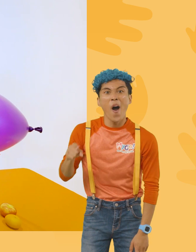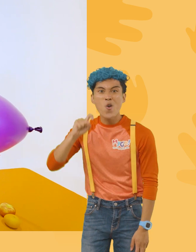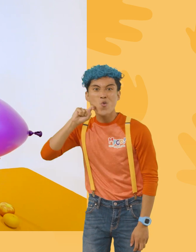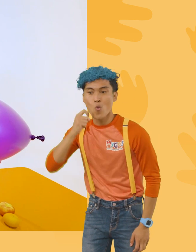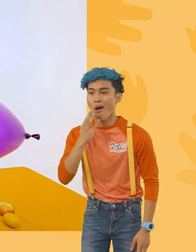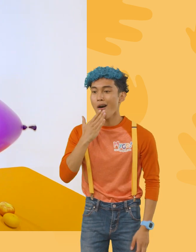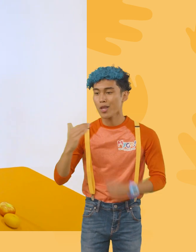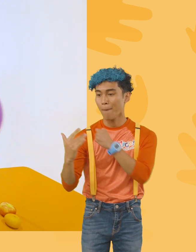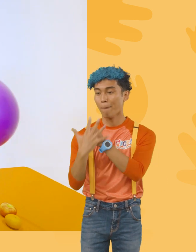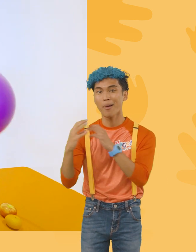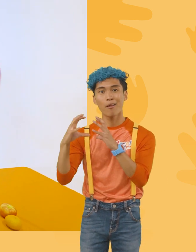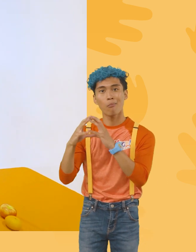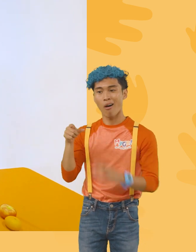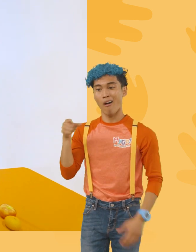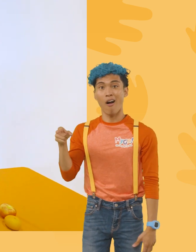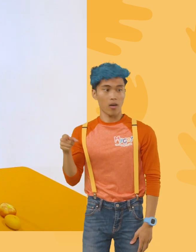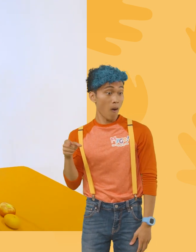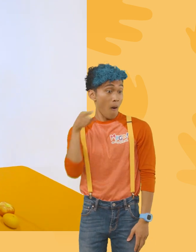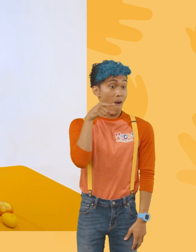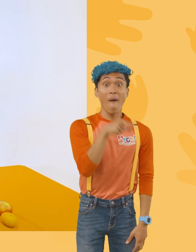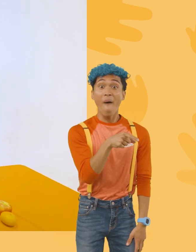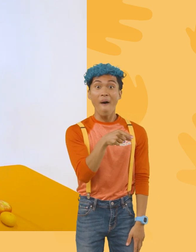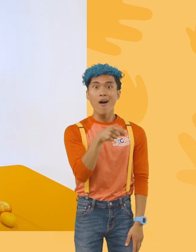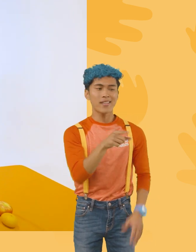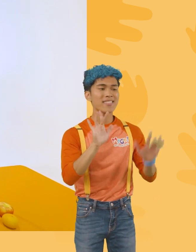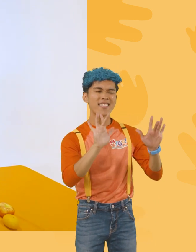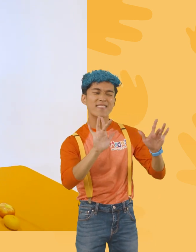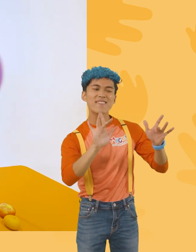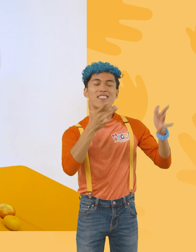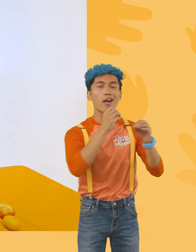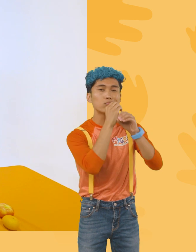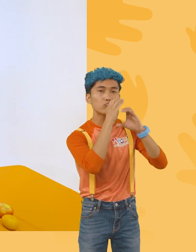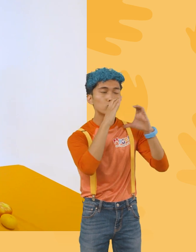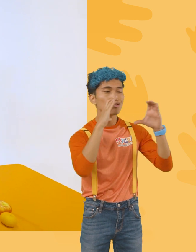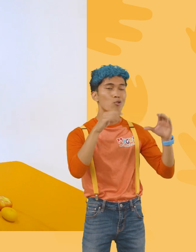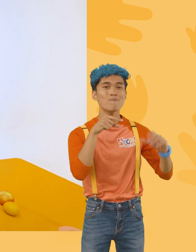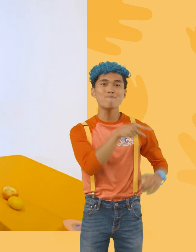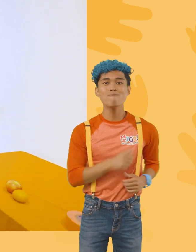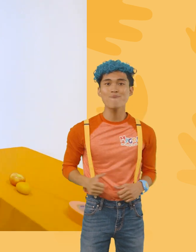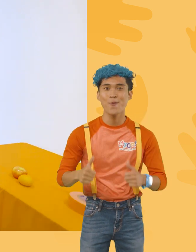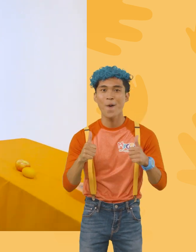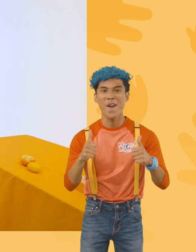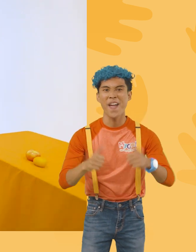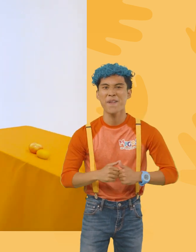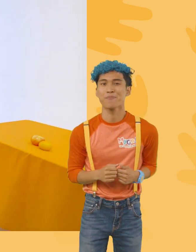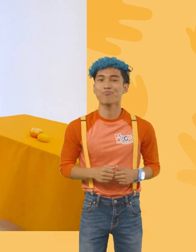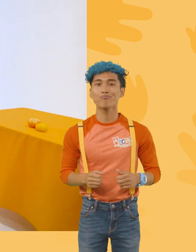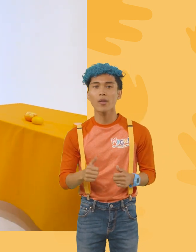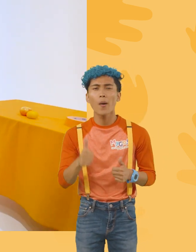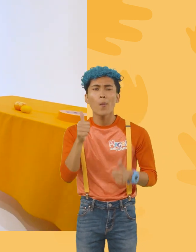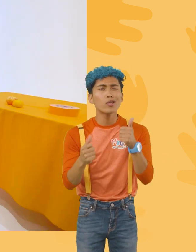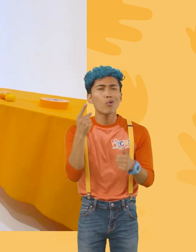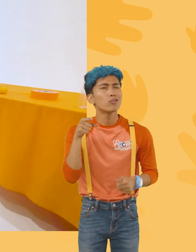colorful beach ball, and then we have this really light balloon. Okay, all right. What